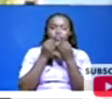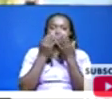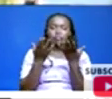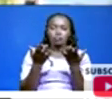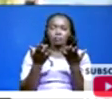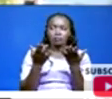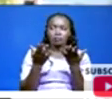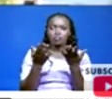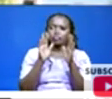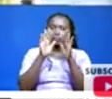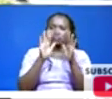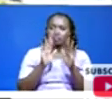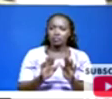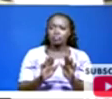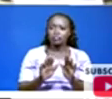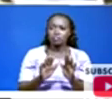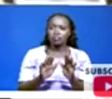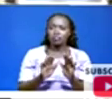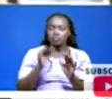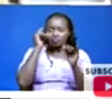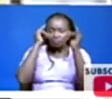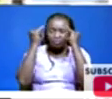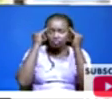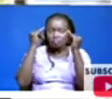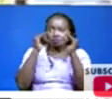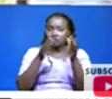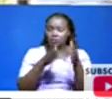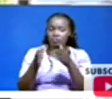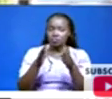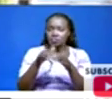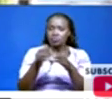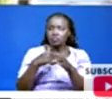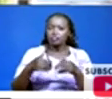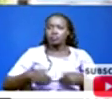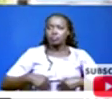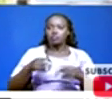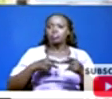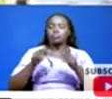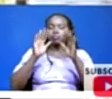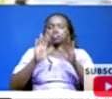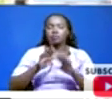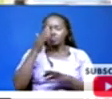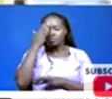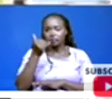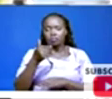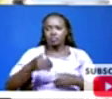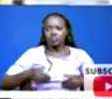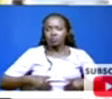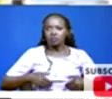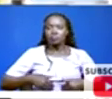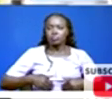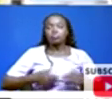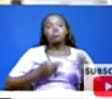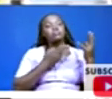very critical. Identifying opportunities among our youth is very critical because our youth are our